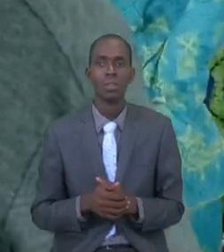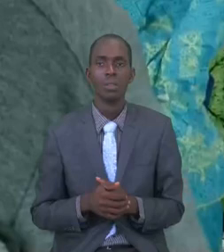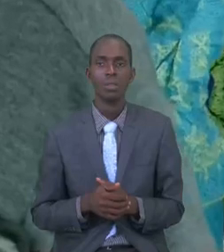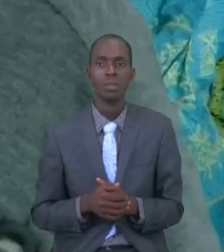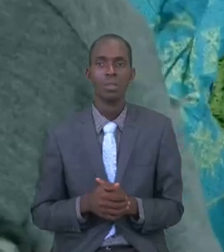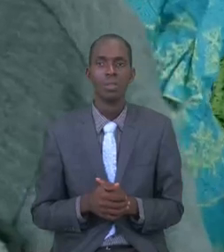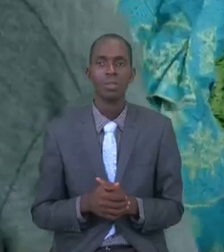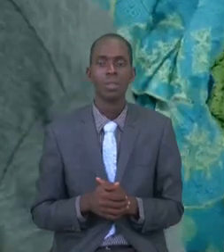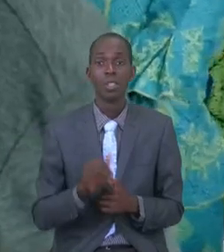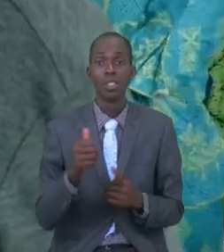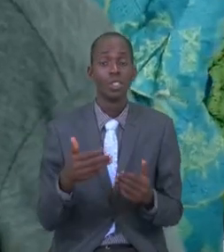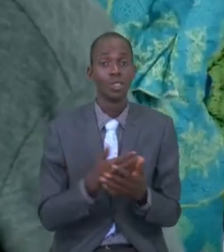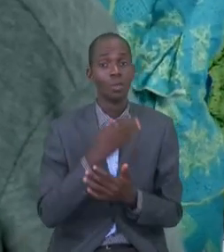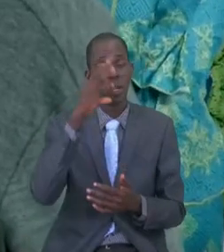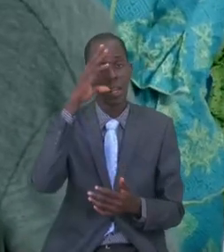A new man.